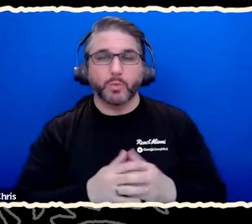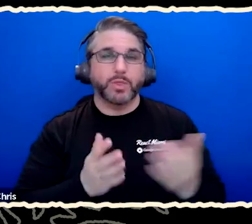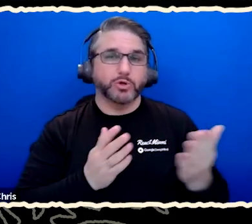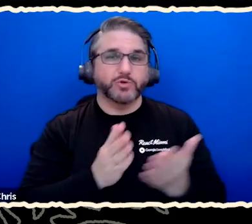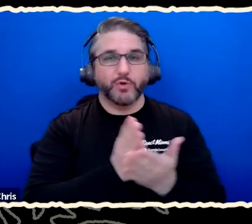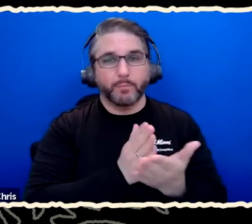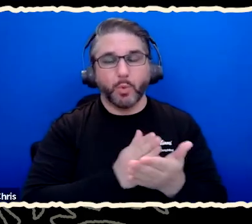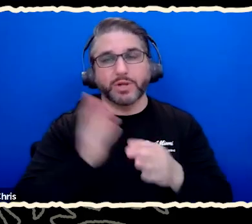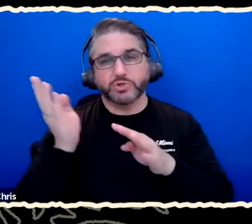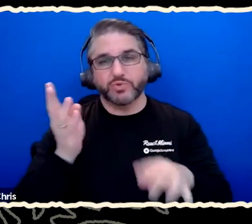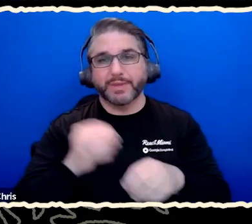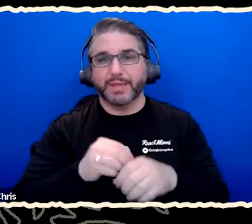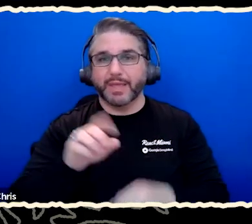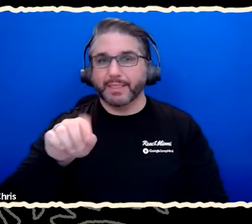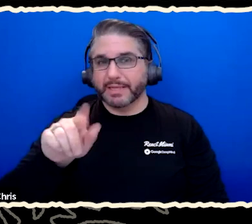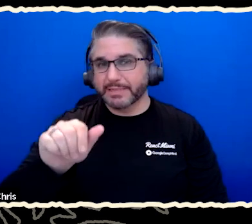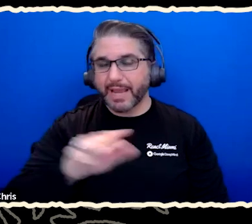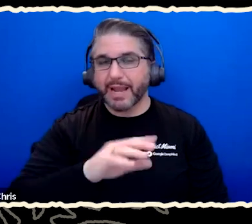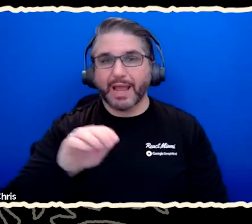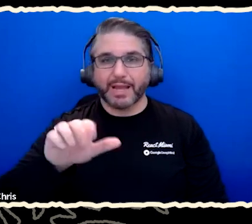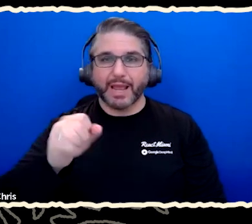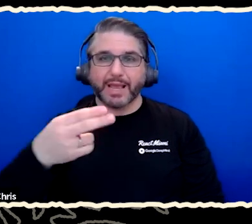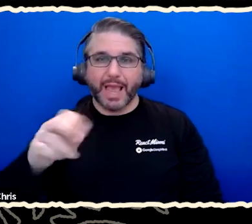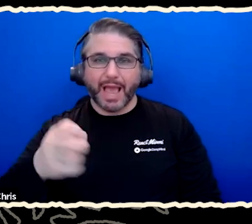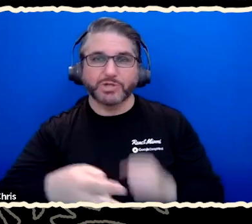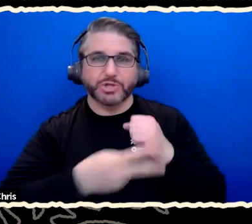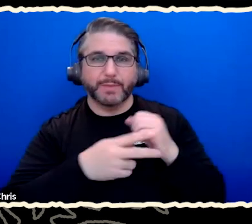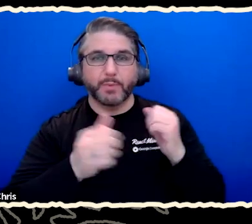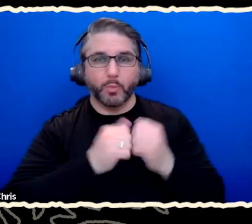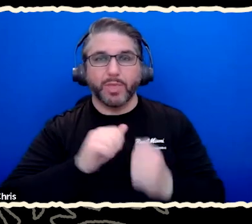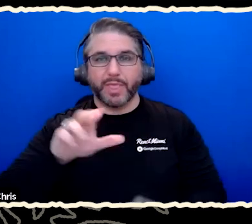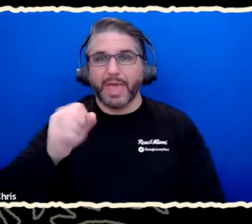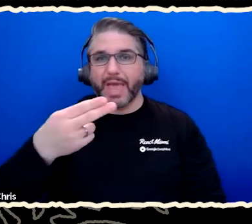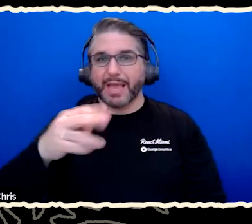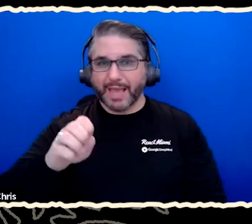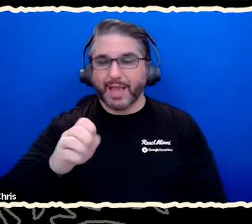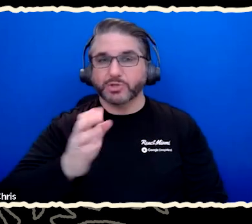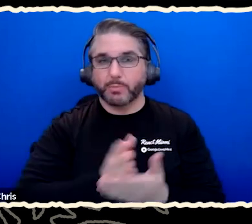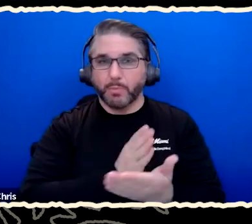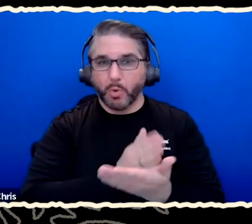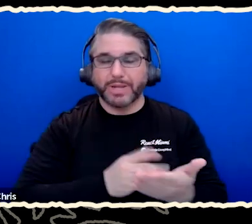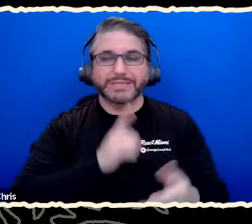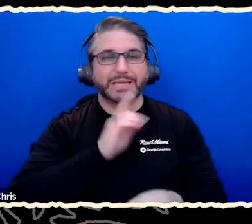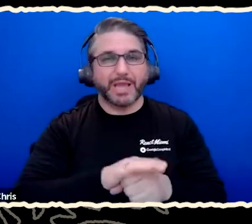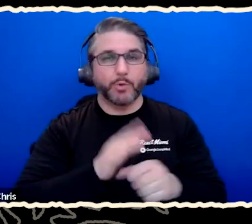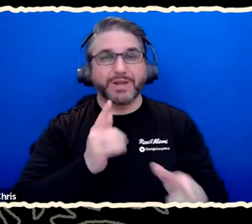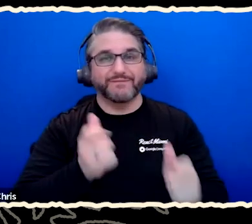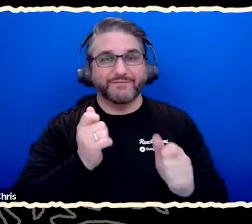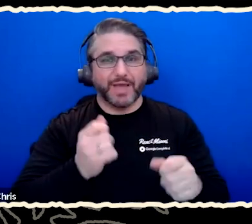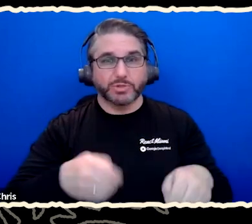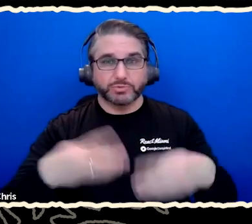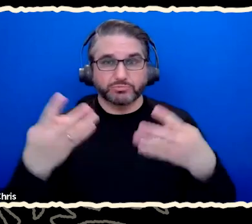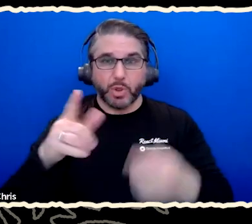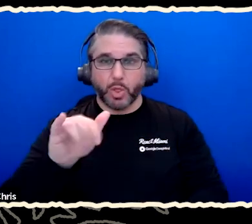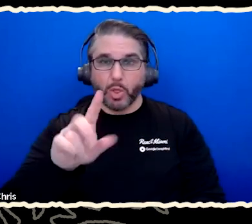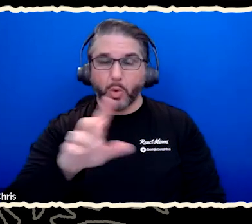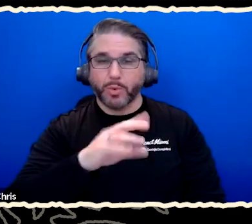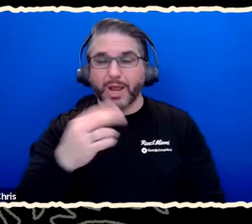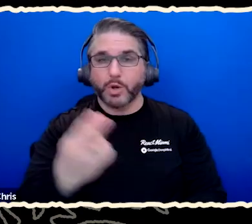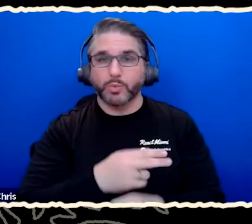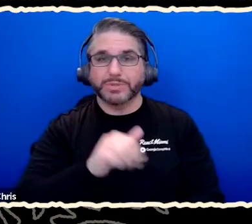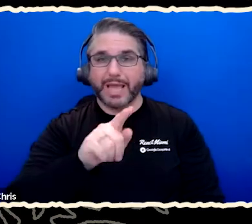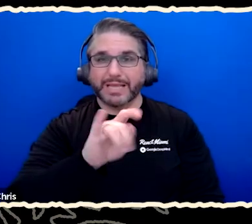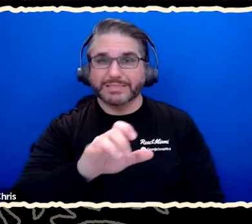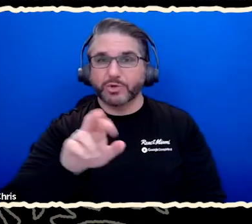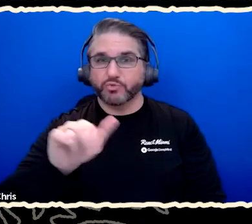or and caching them with cache components, we will guarantee this fast load and use Async React to coordinate everything